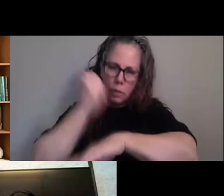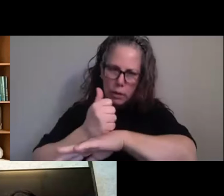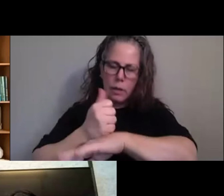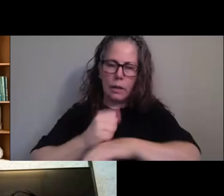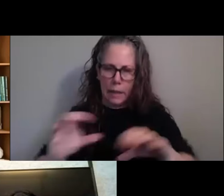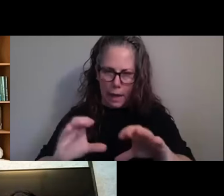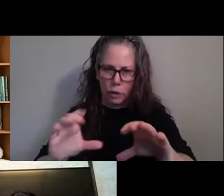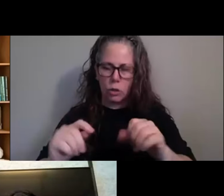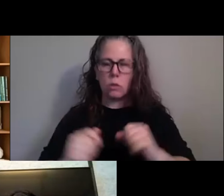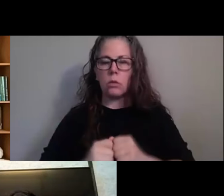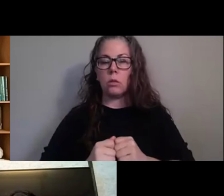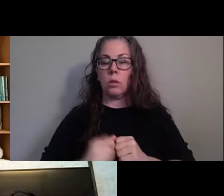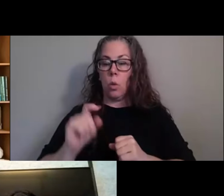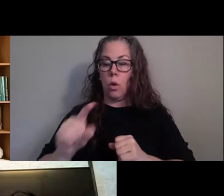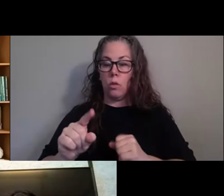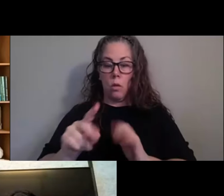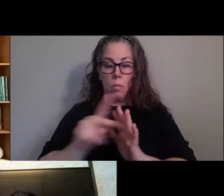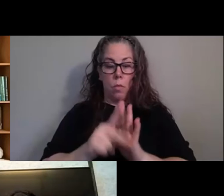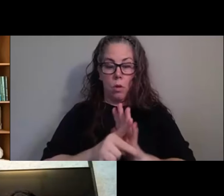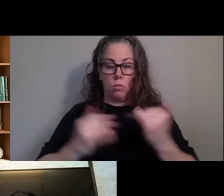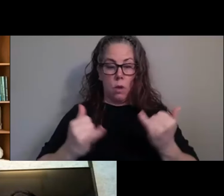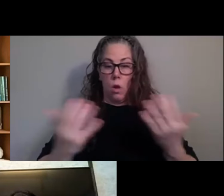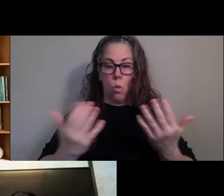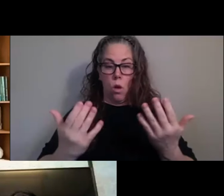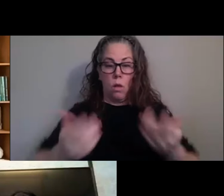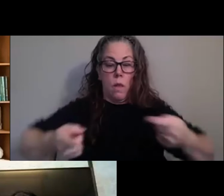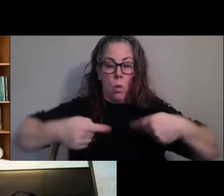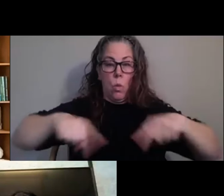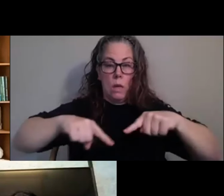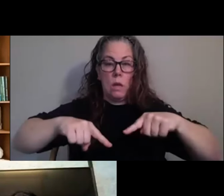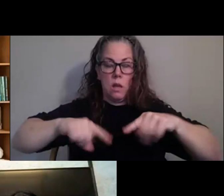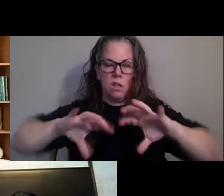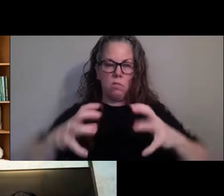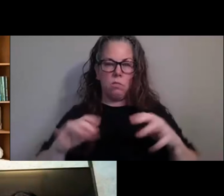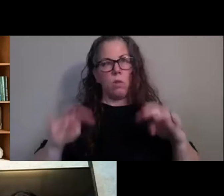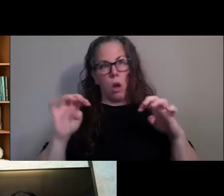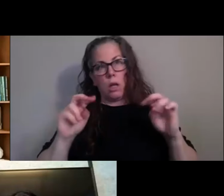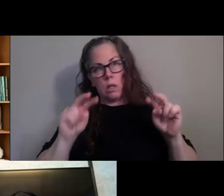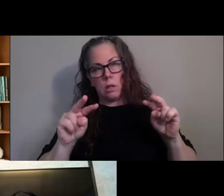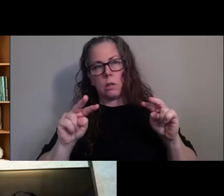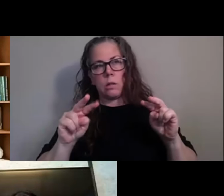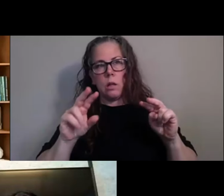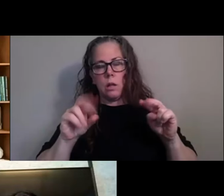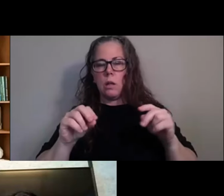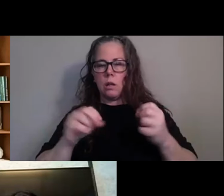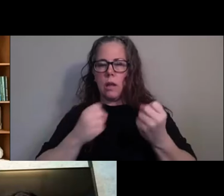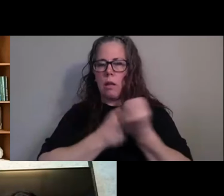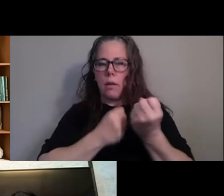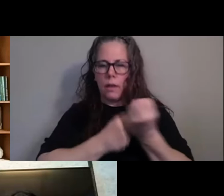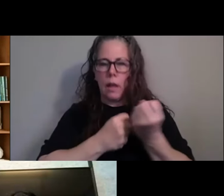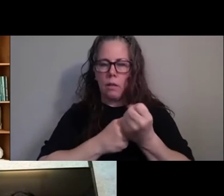received is, what policies are in the works now that we, as the audience, can advocate for as